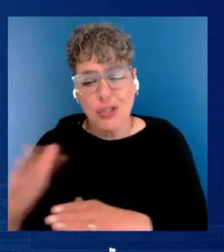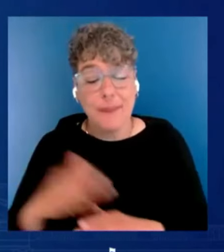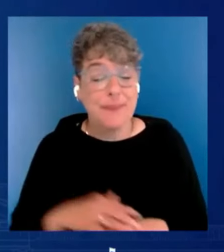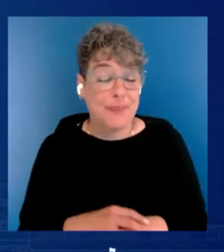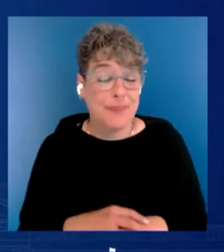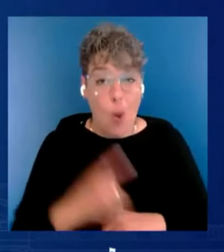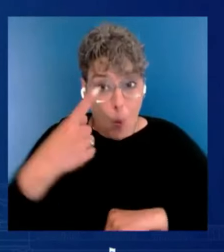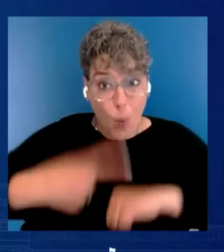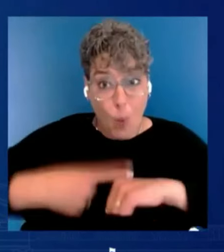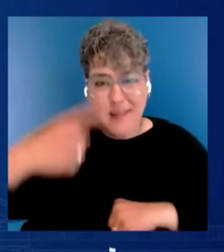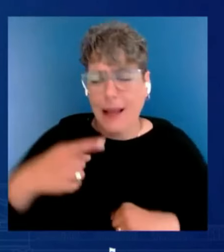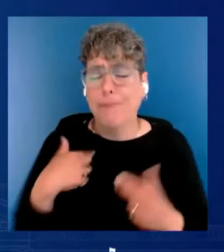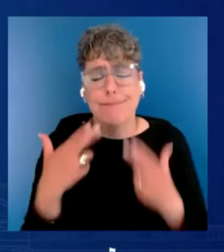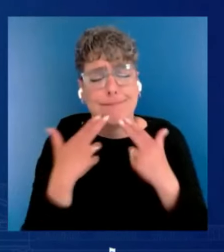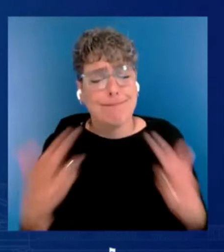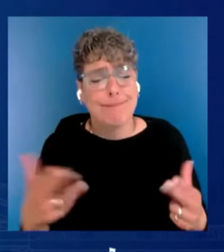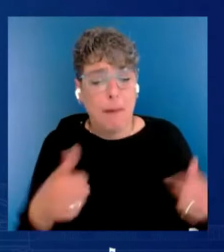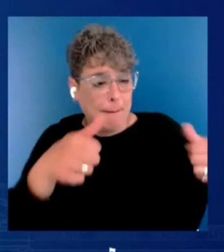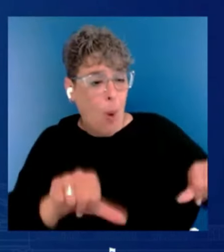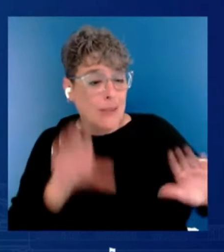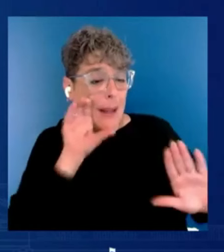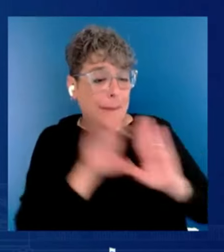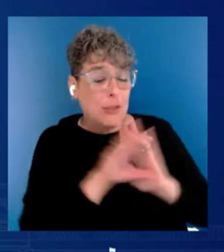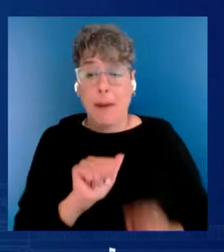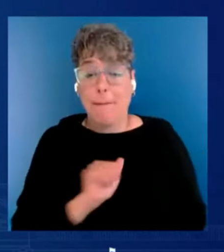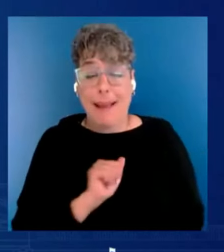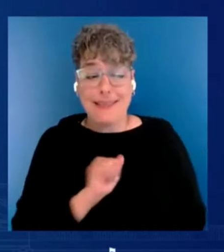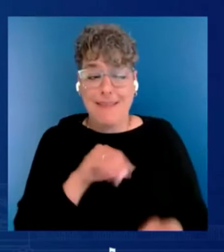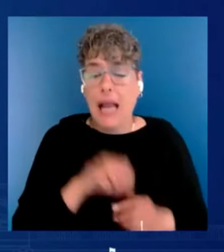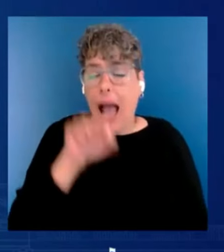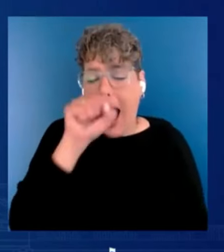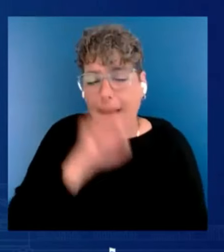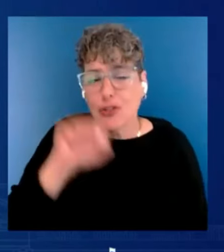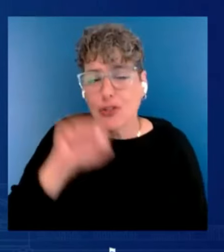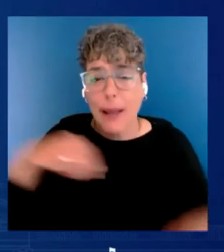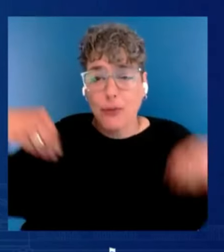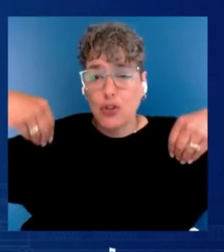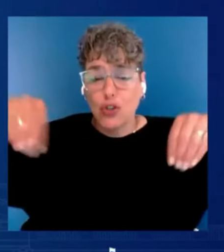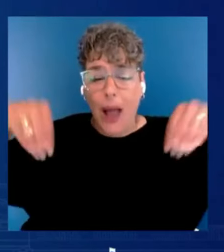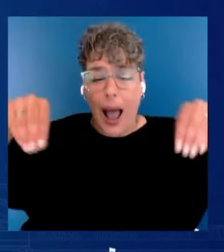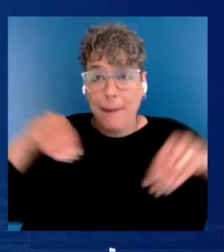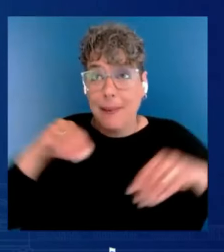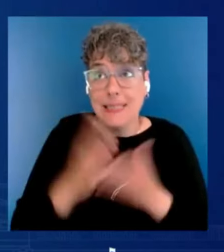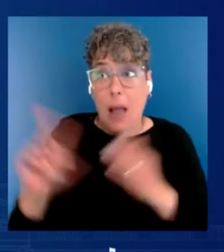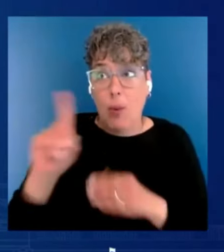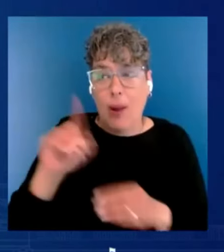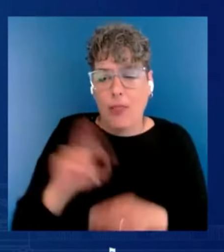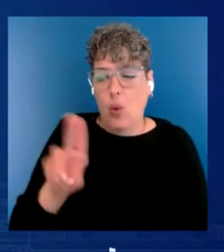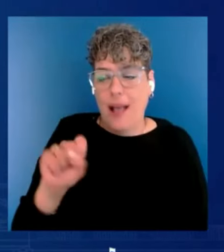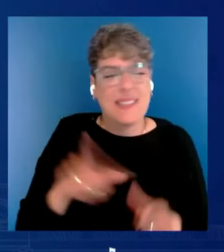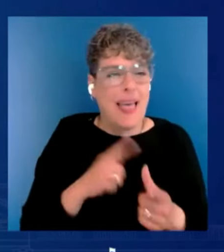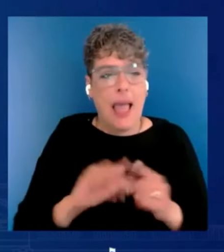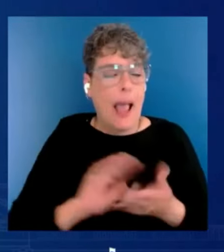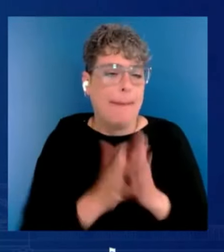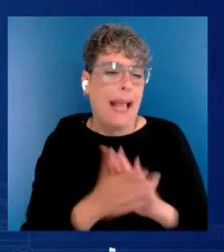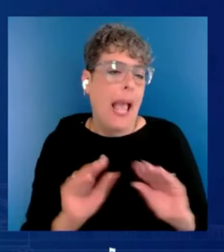me at an ice cream shop somewhere in the United States, and it became clear that I prefer to eat ice cream